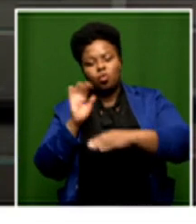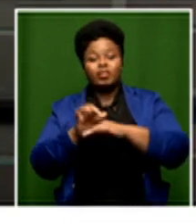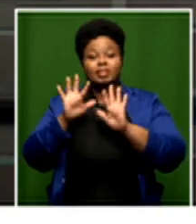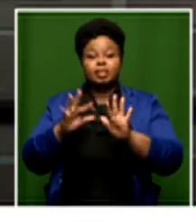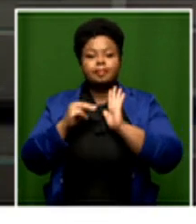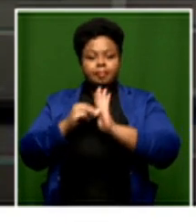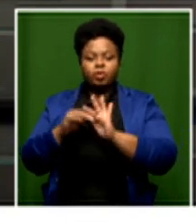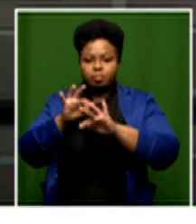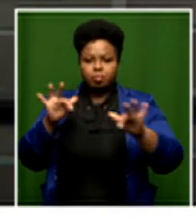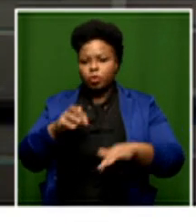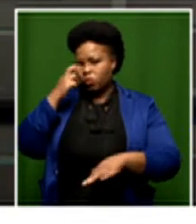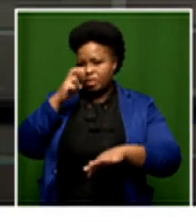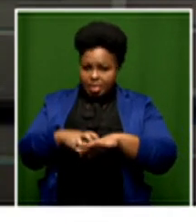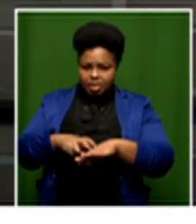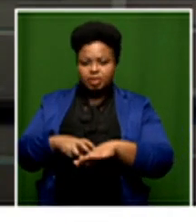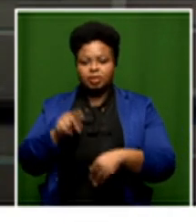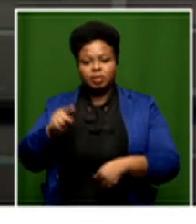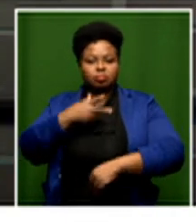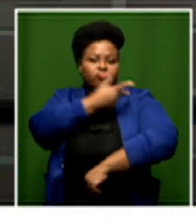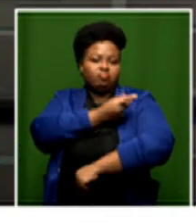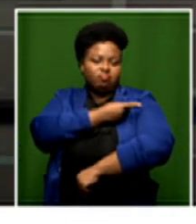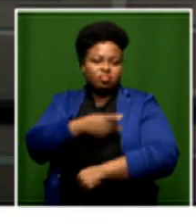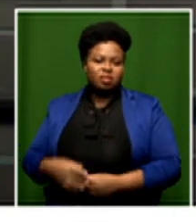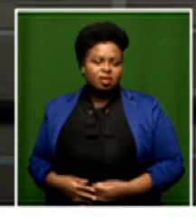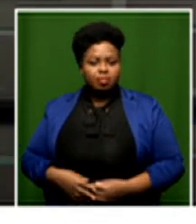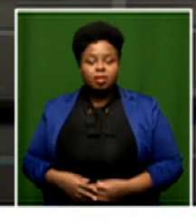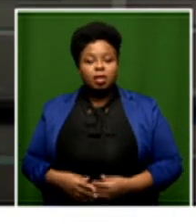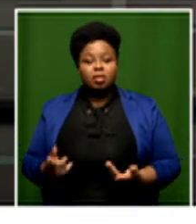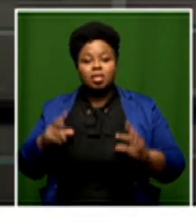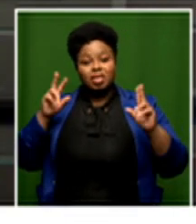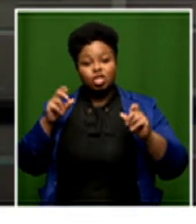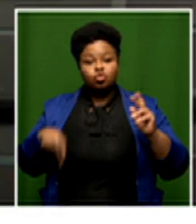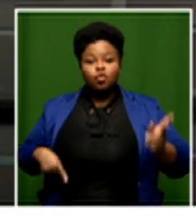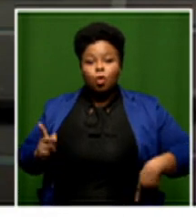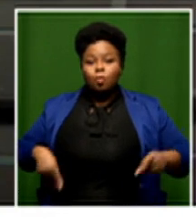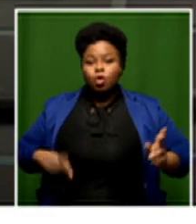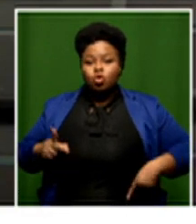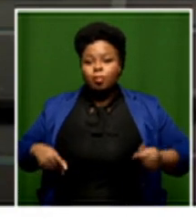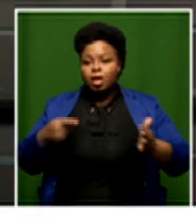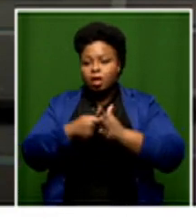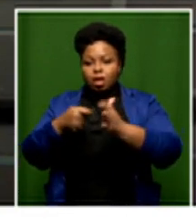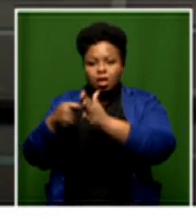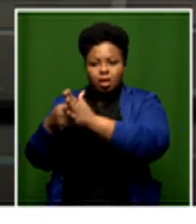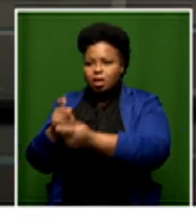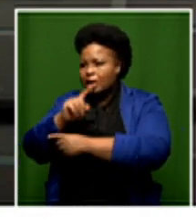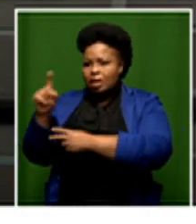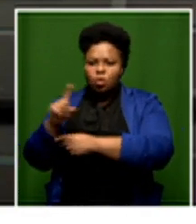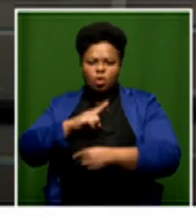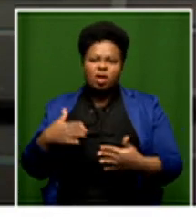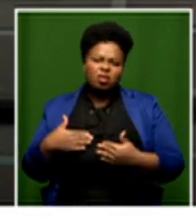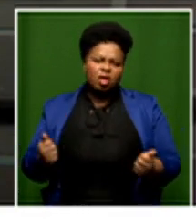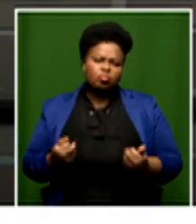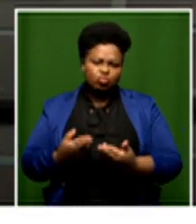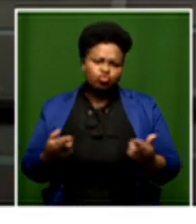million people who would require vaccination. I mean, the procurement issue is a problem because with all health resources, one has